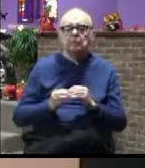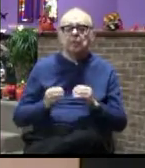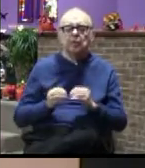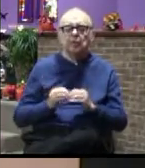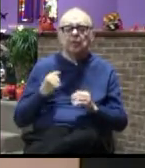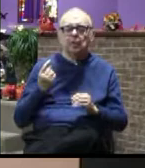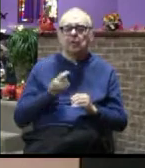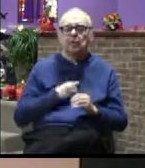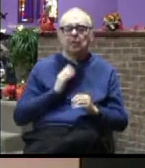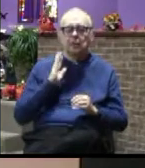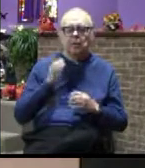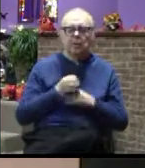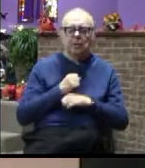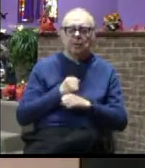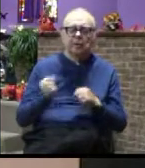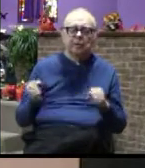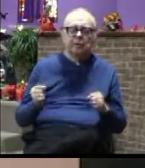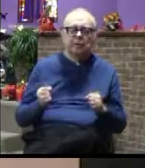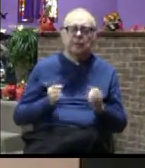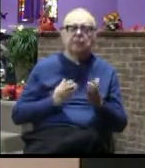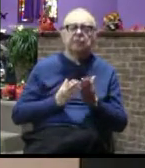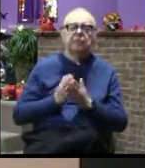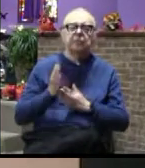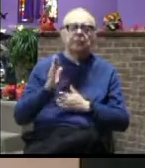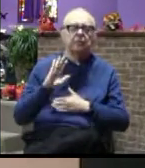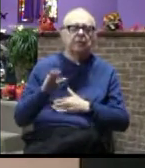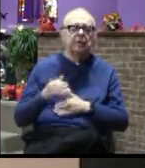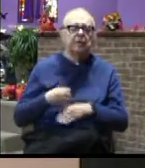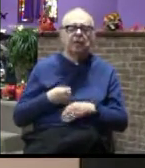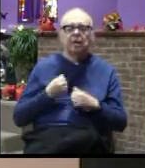more will we be saved by his life?